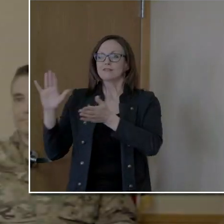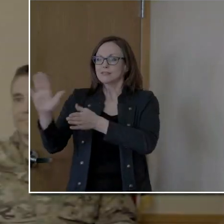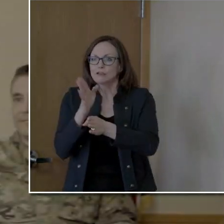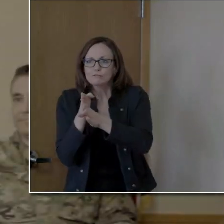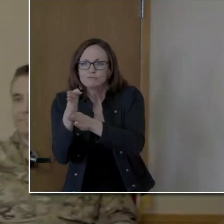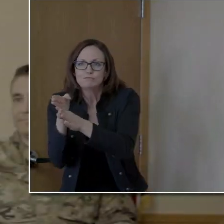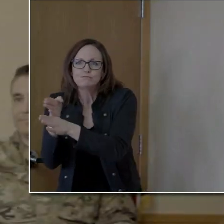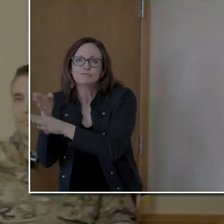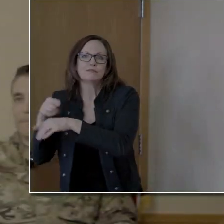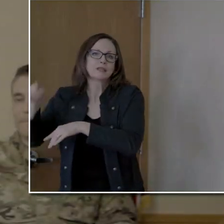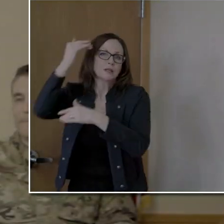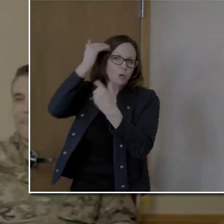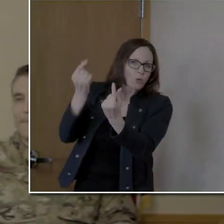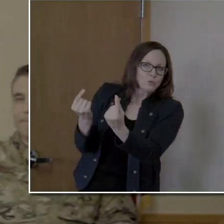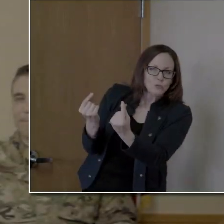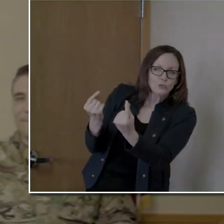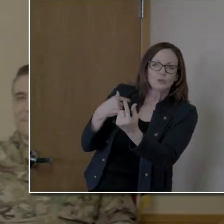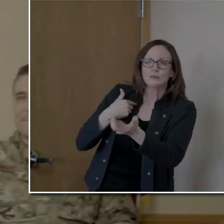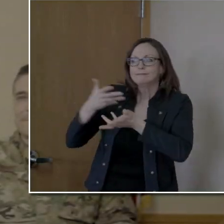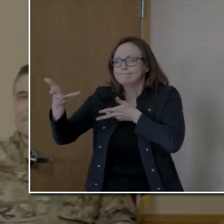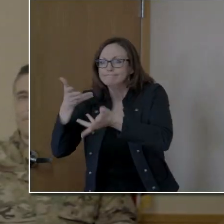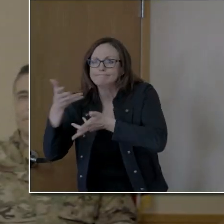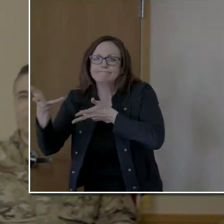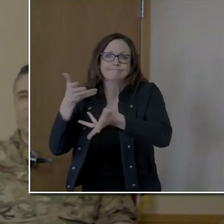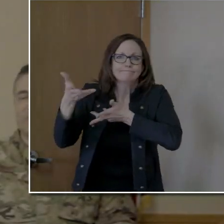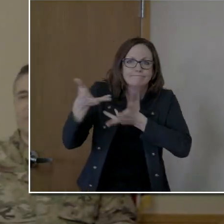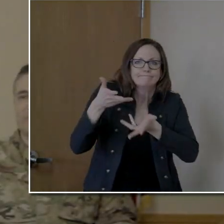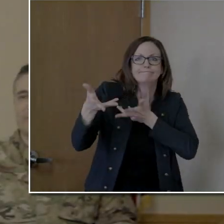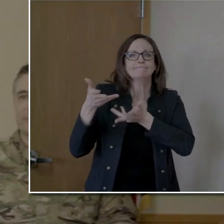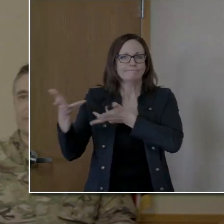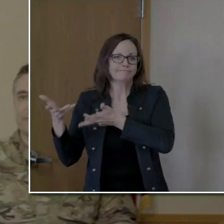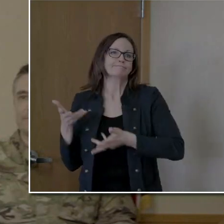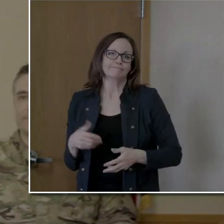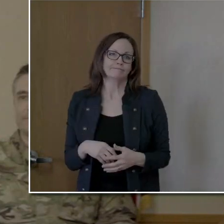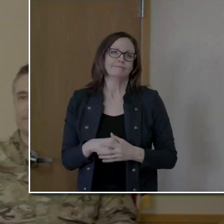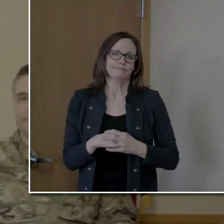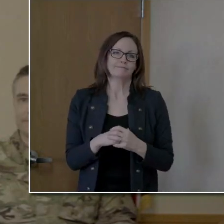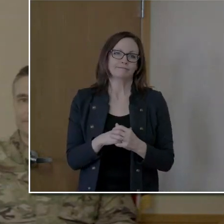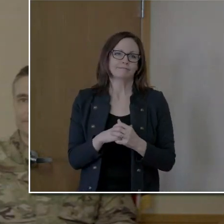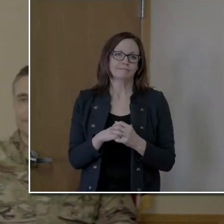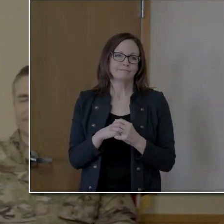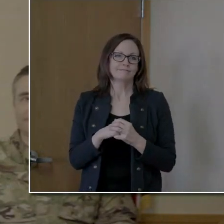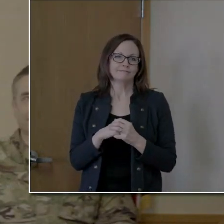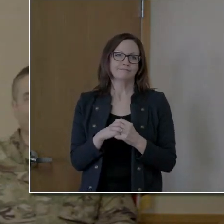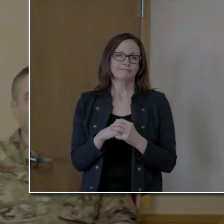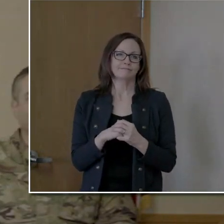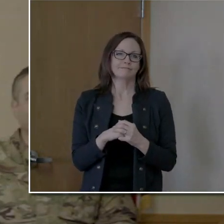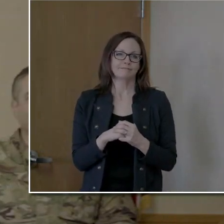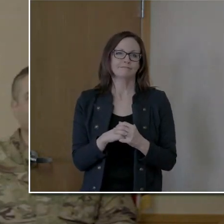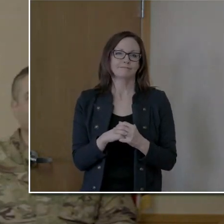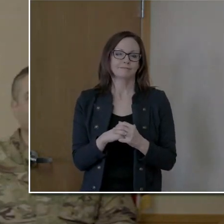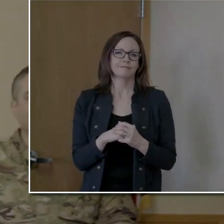Thank you. Our final question will come from Miranda Suarez with Wisconsin Public Radio. Miranda?